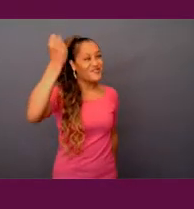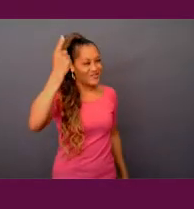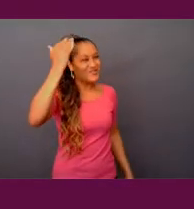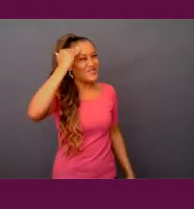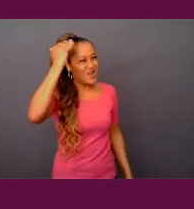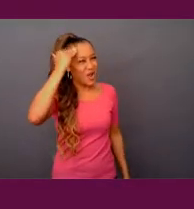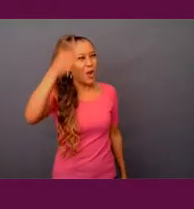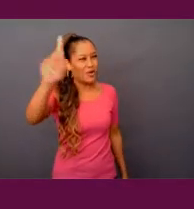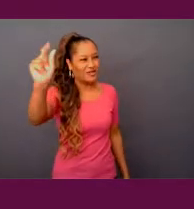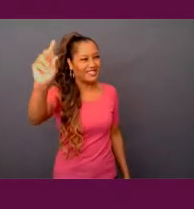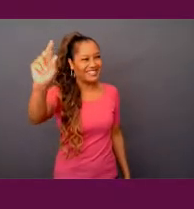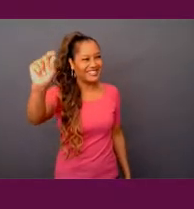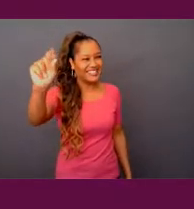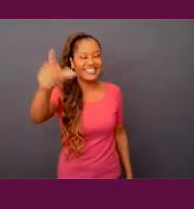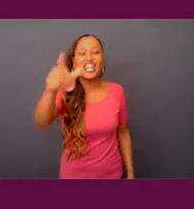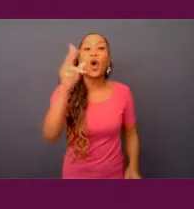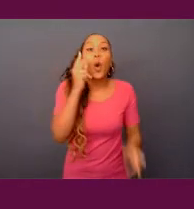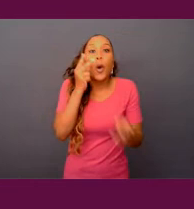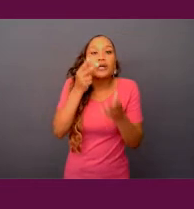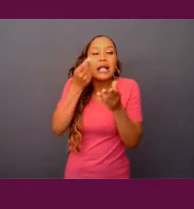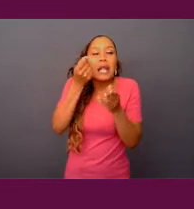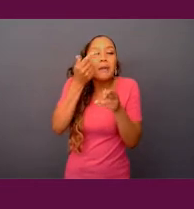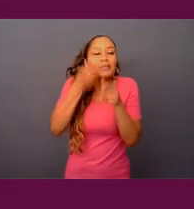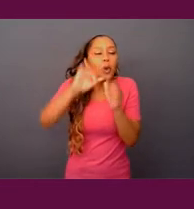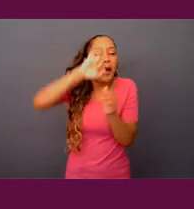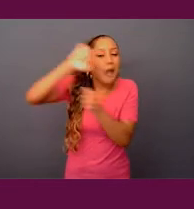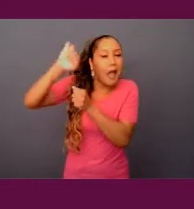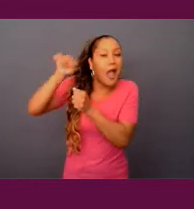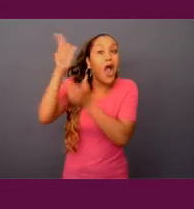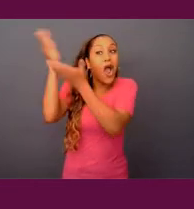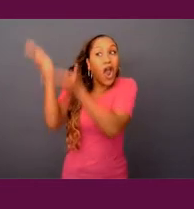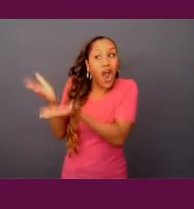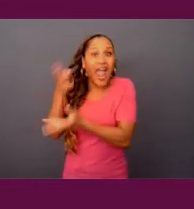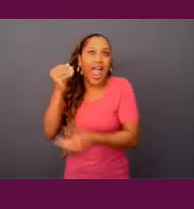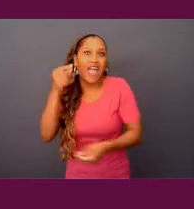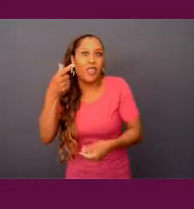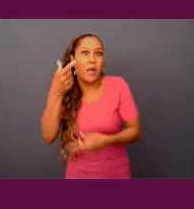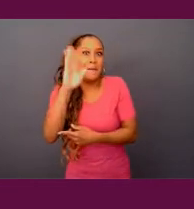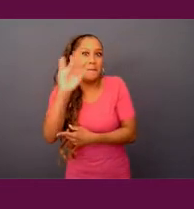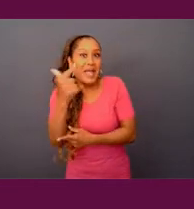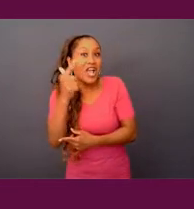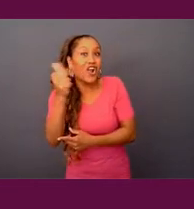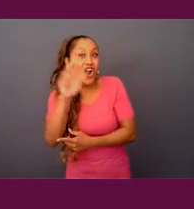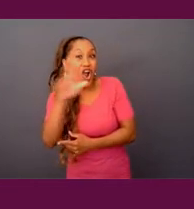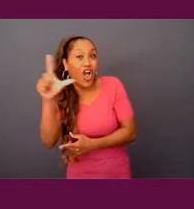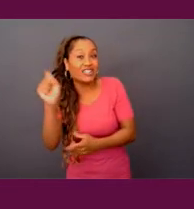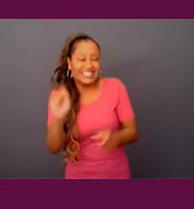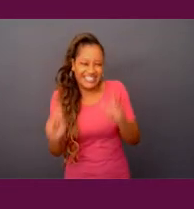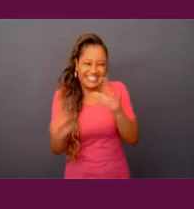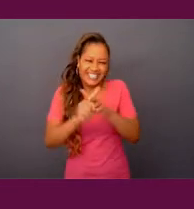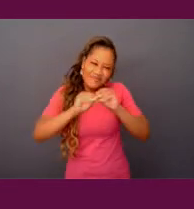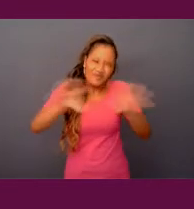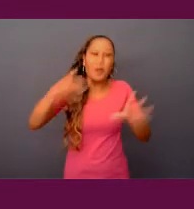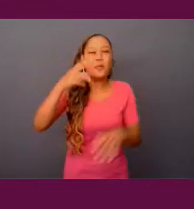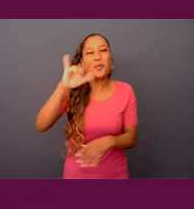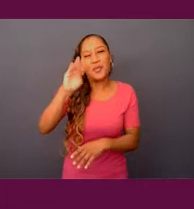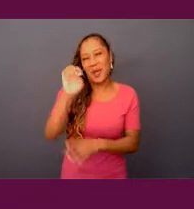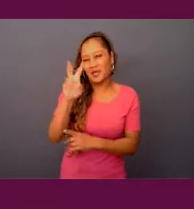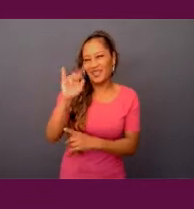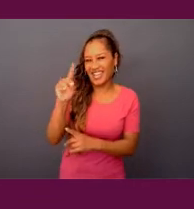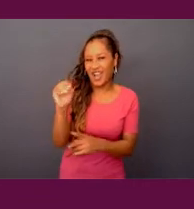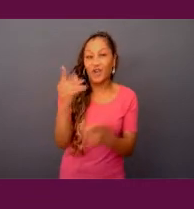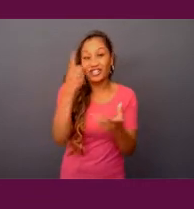We're going to see a sneak peek of her and the big girls, which drops today on Prime Video. Make sure you check it